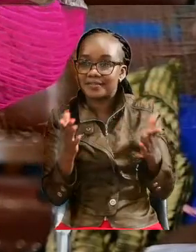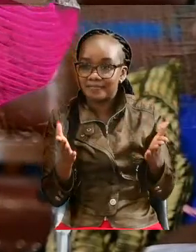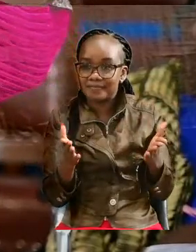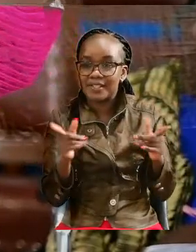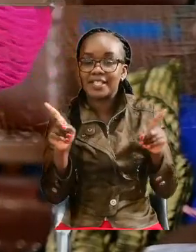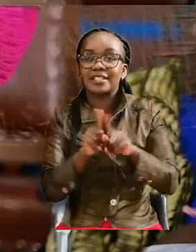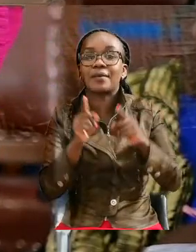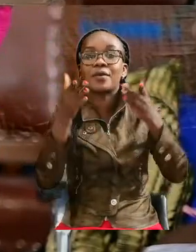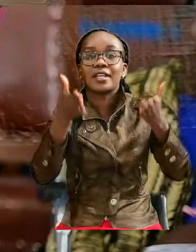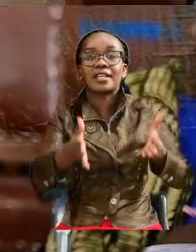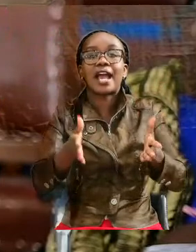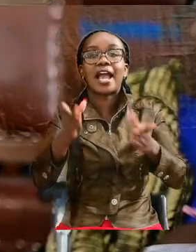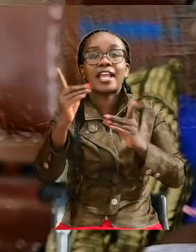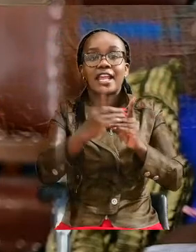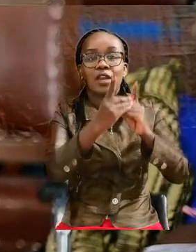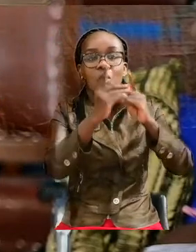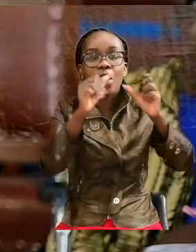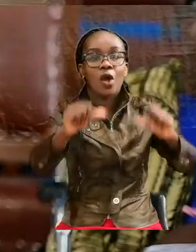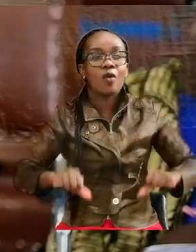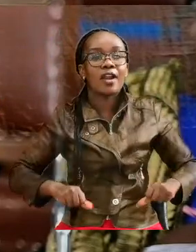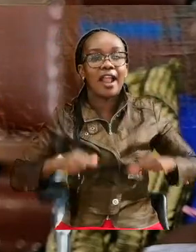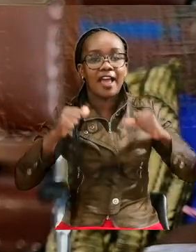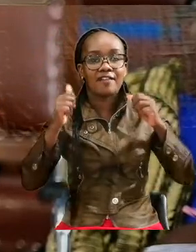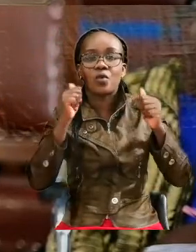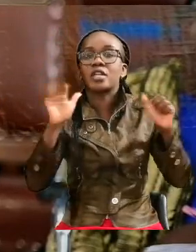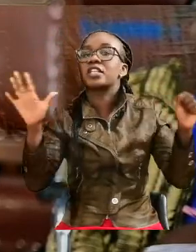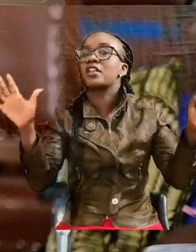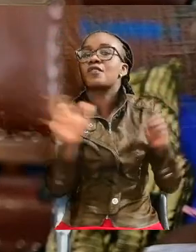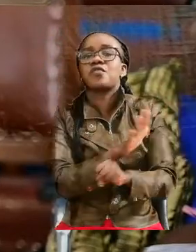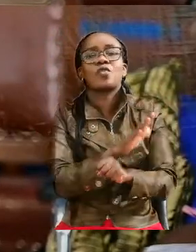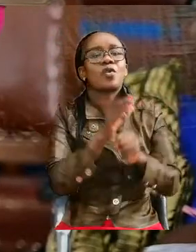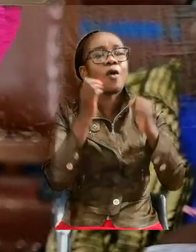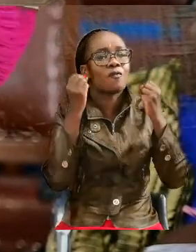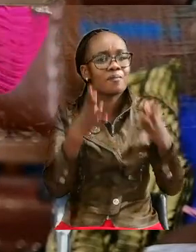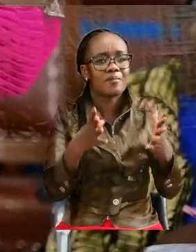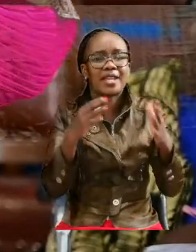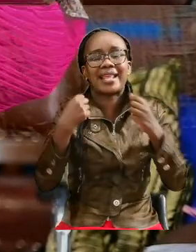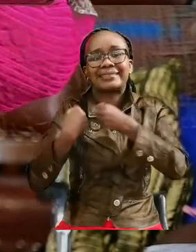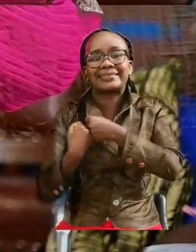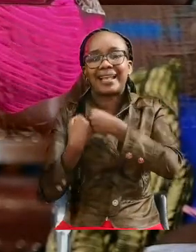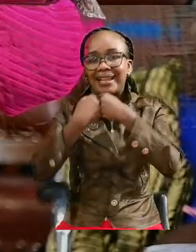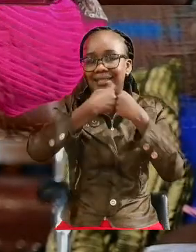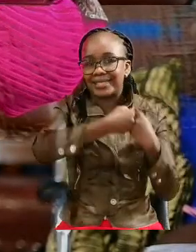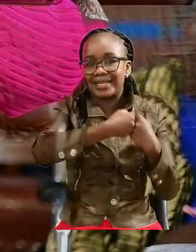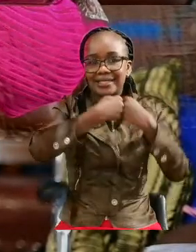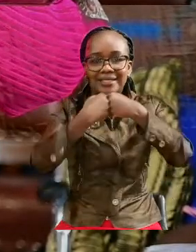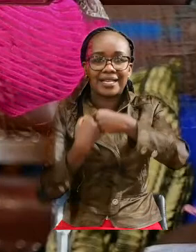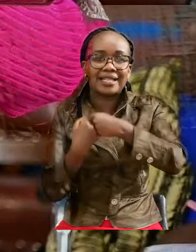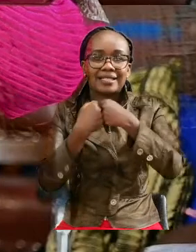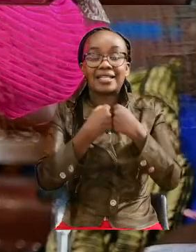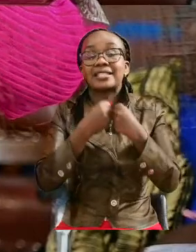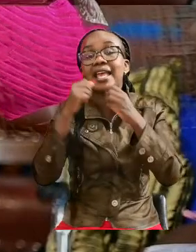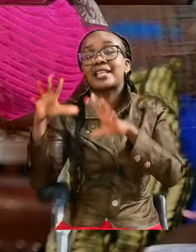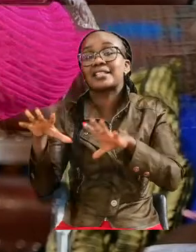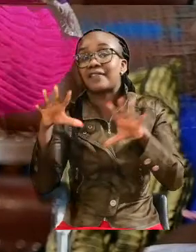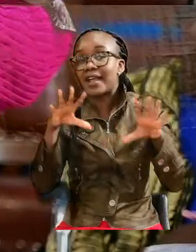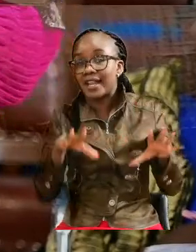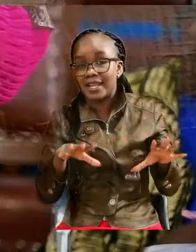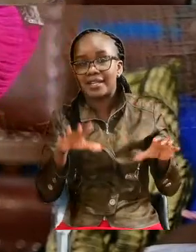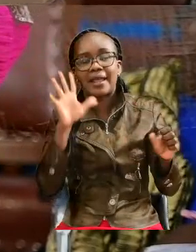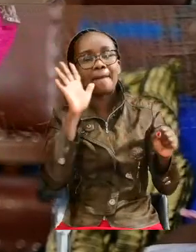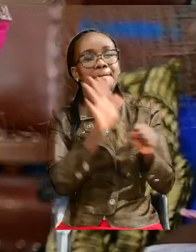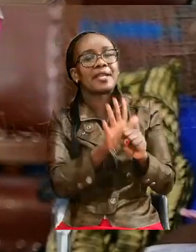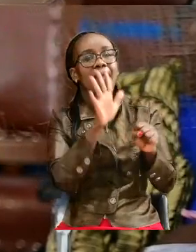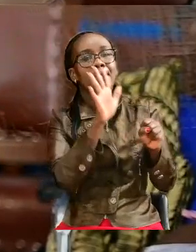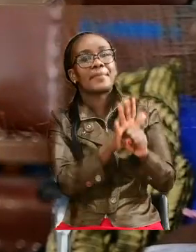in this walk of life, which is full of many mountains and many valleys. A lot of